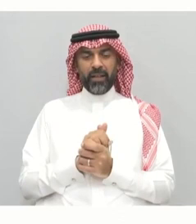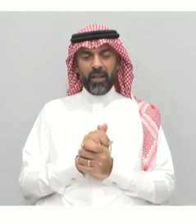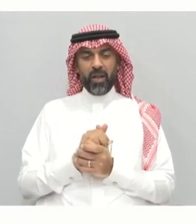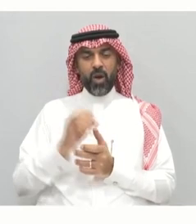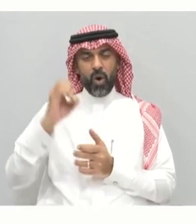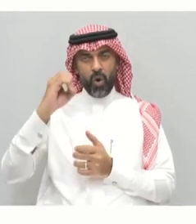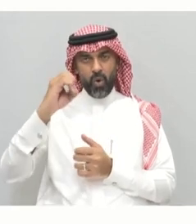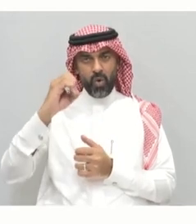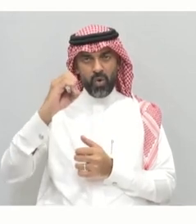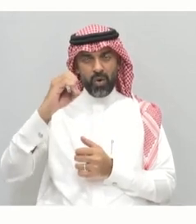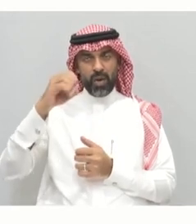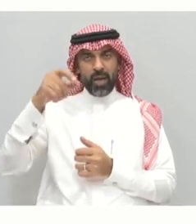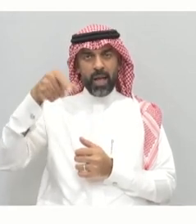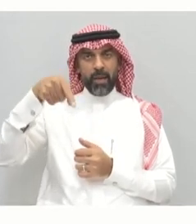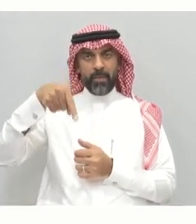O,